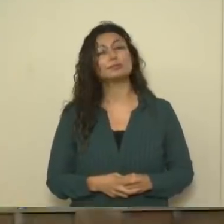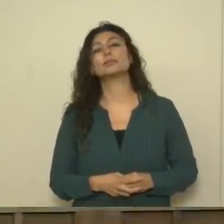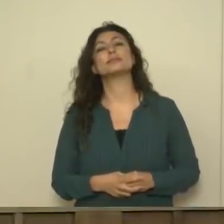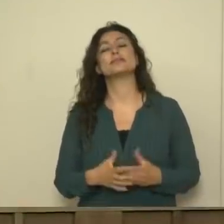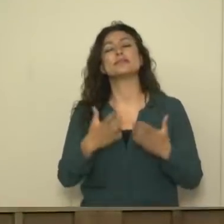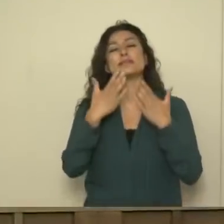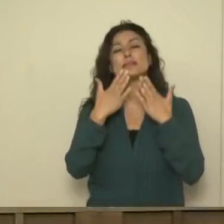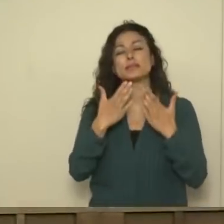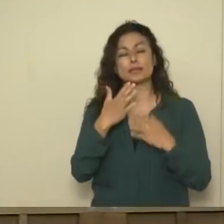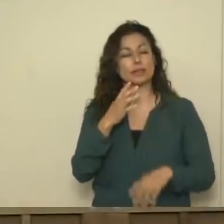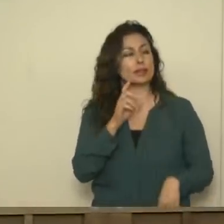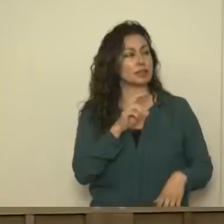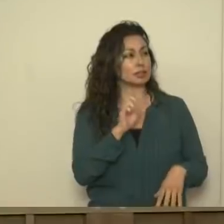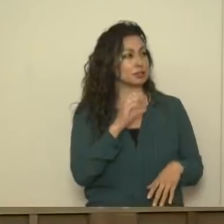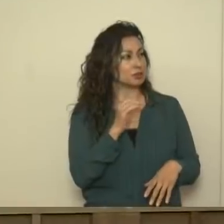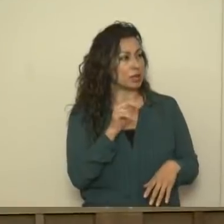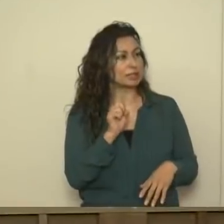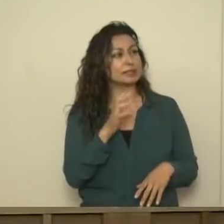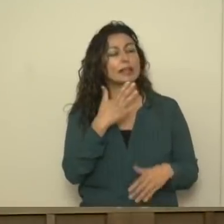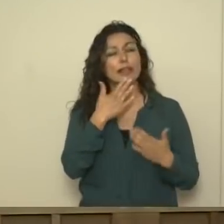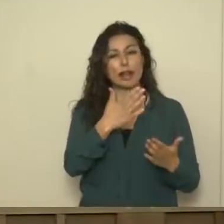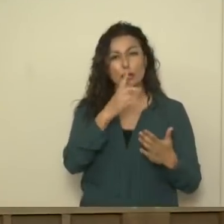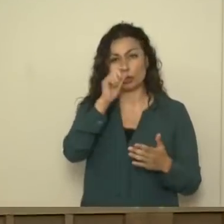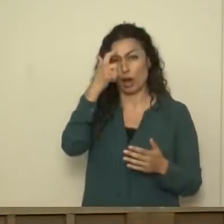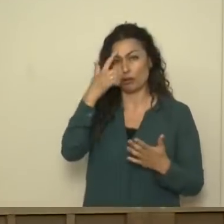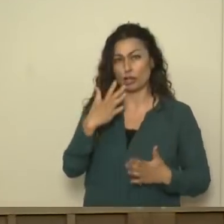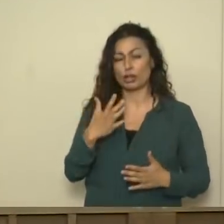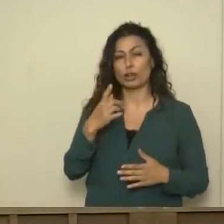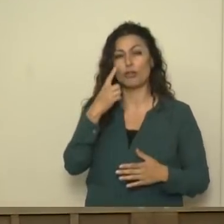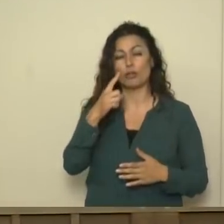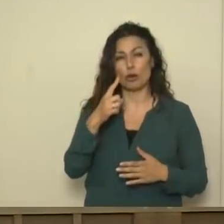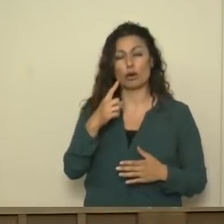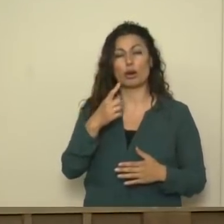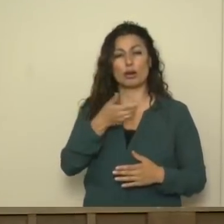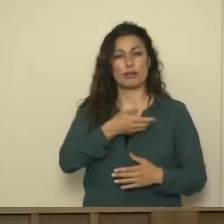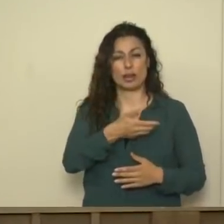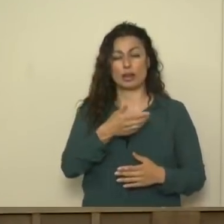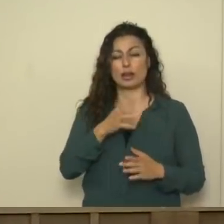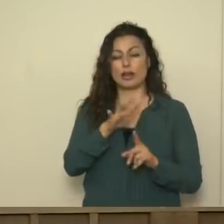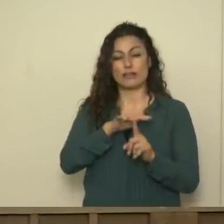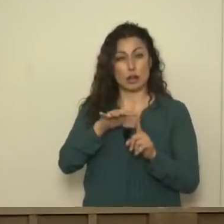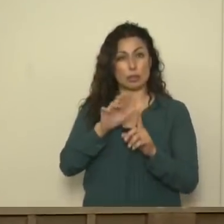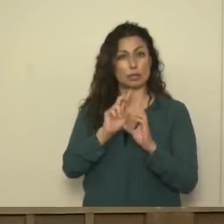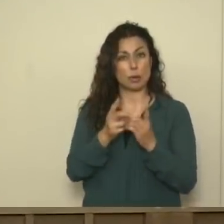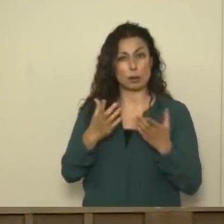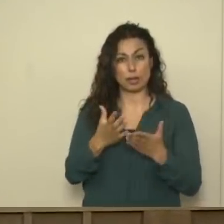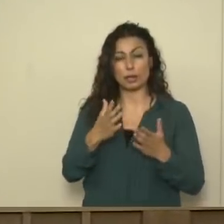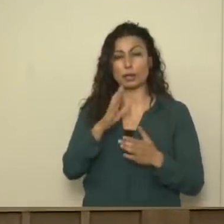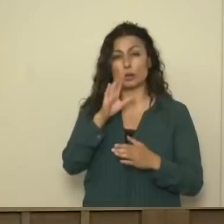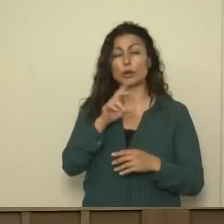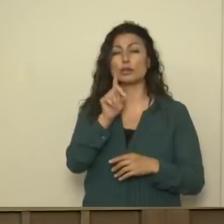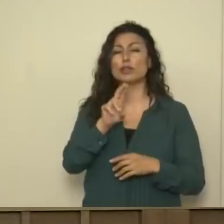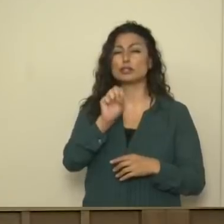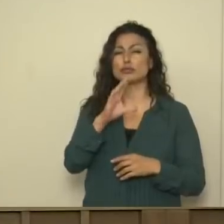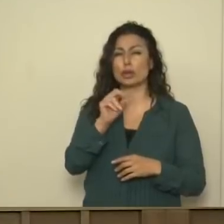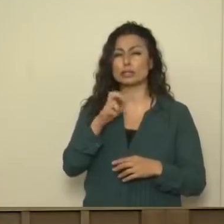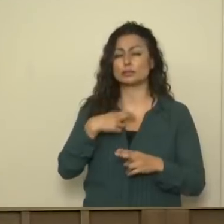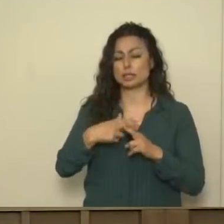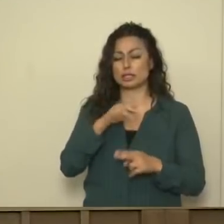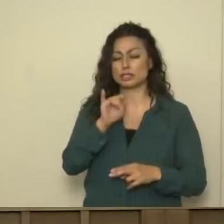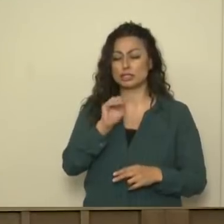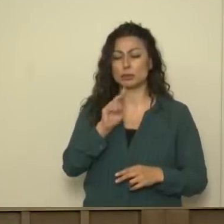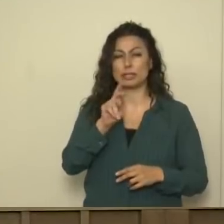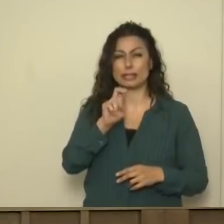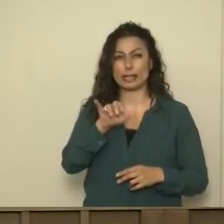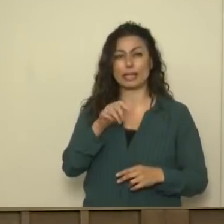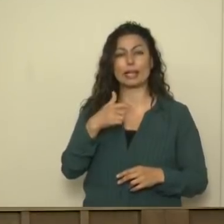So thank you, Dr. Scrace. Thank you, Governor, for having the Environment Department here today. As Dr. Scrace indicated, my name is Jim Kenny. I'm